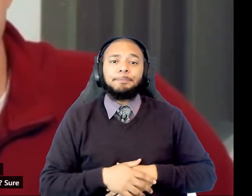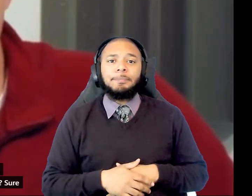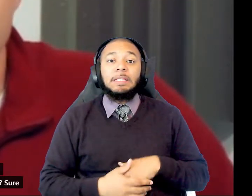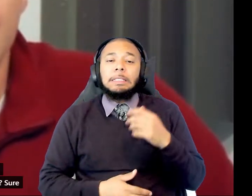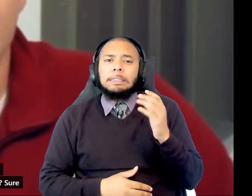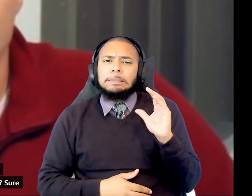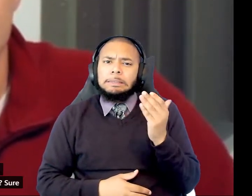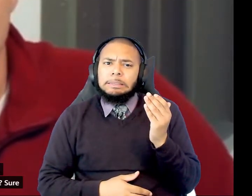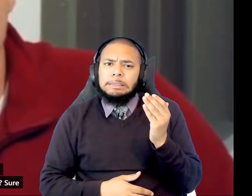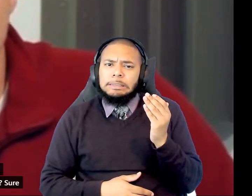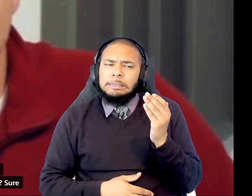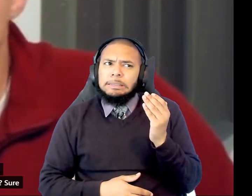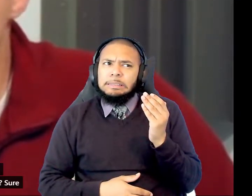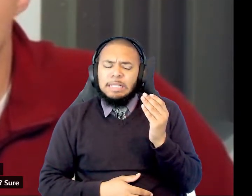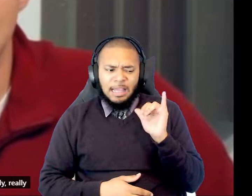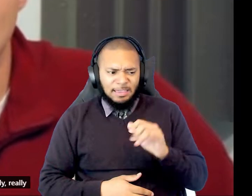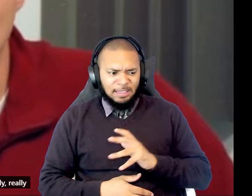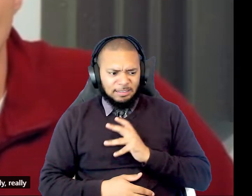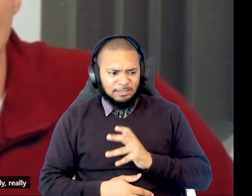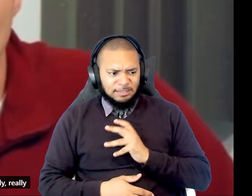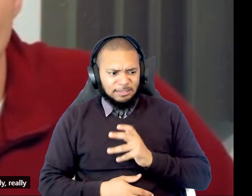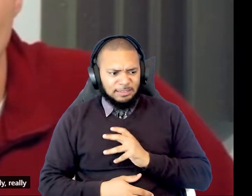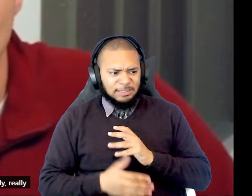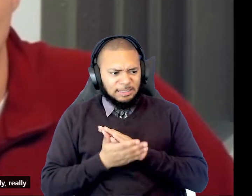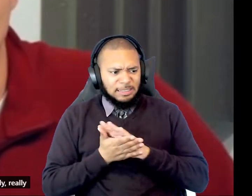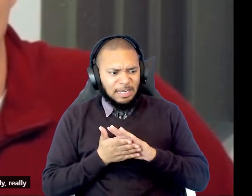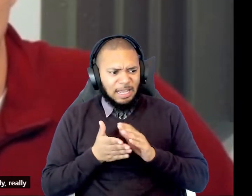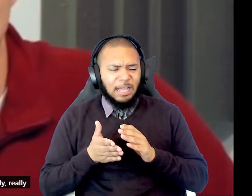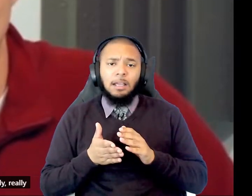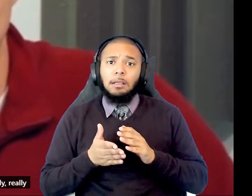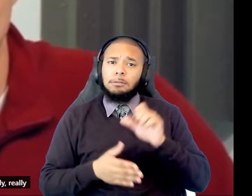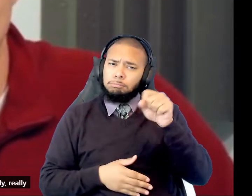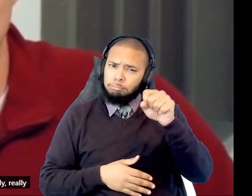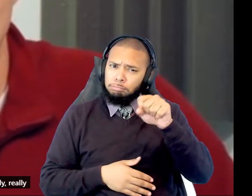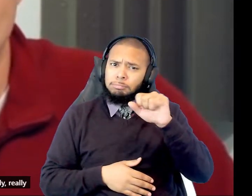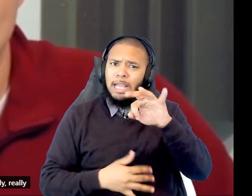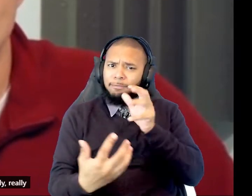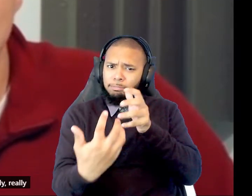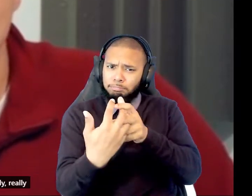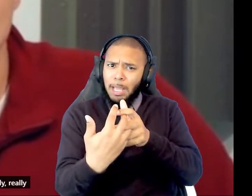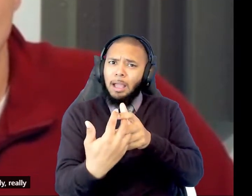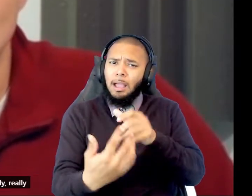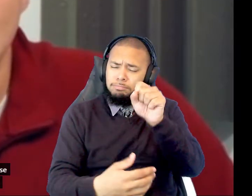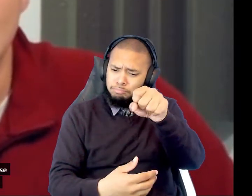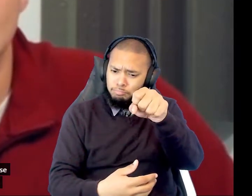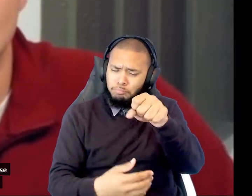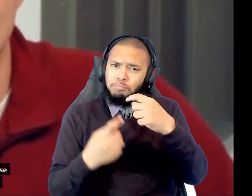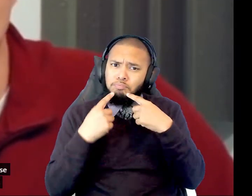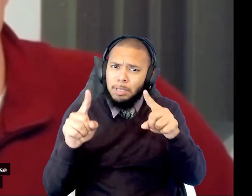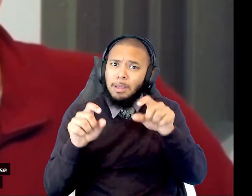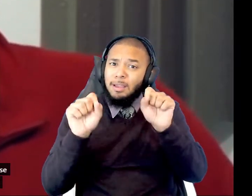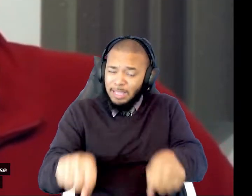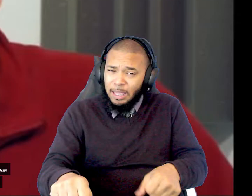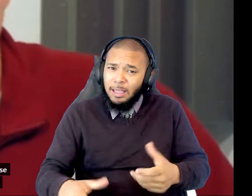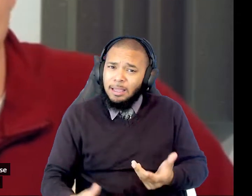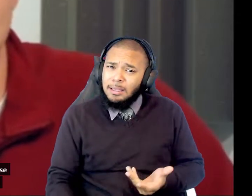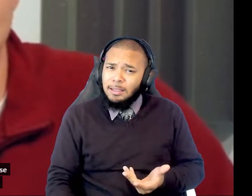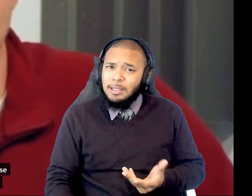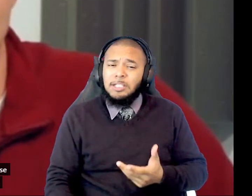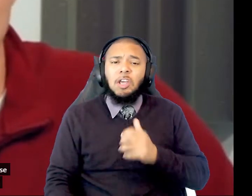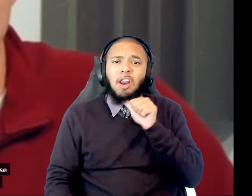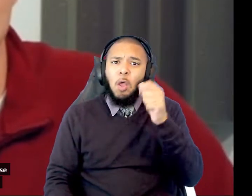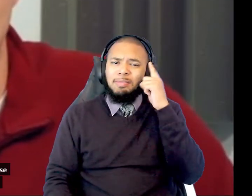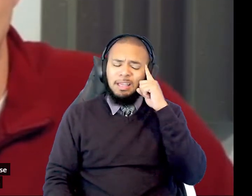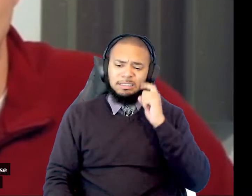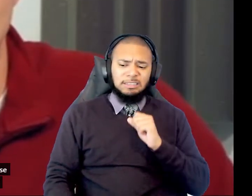like, is that very sophisticated? Sure it is. If it works for you, it's sophisticated. Okay, it can work really, really well. So don't avoid it just because